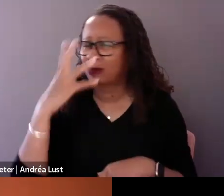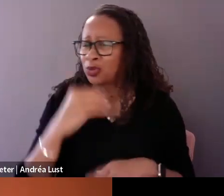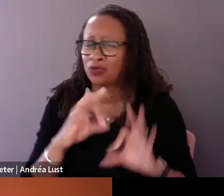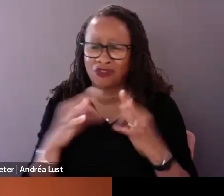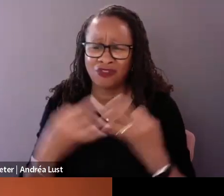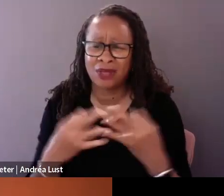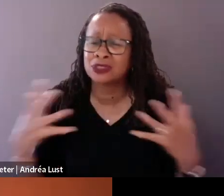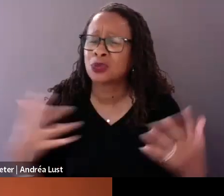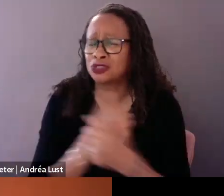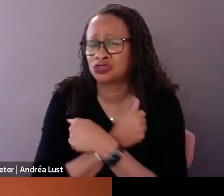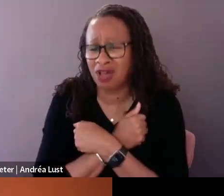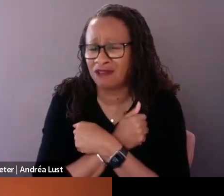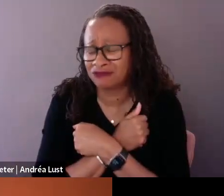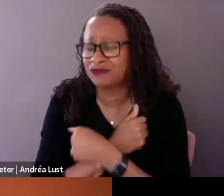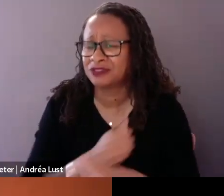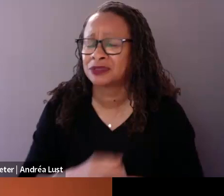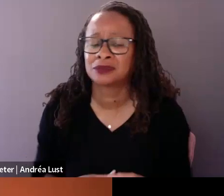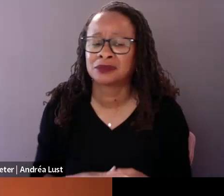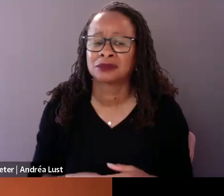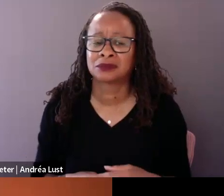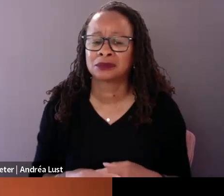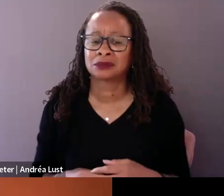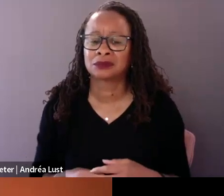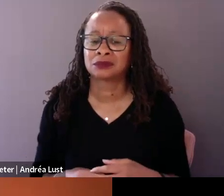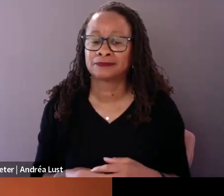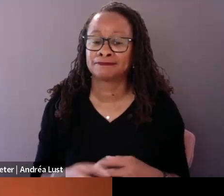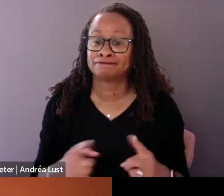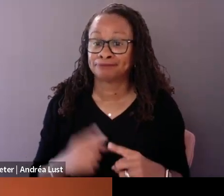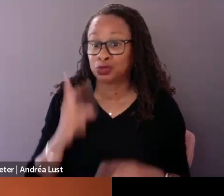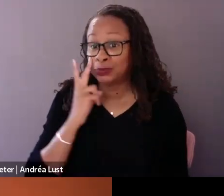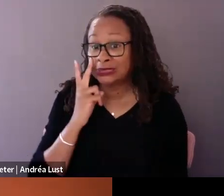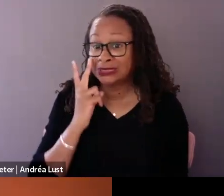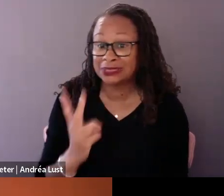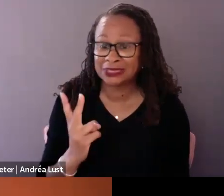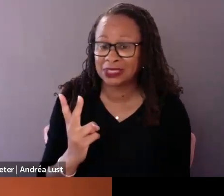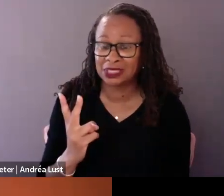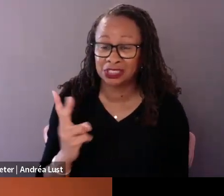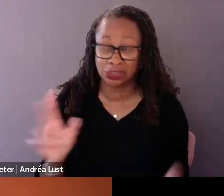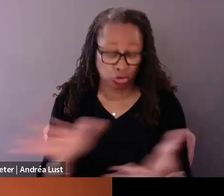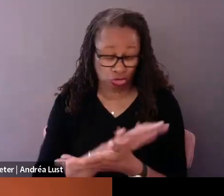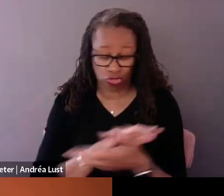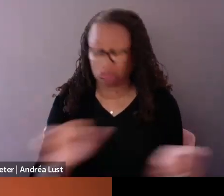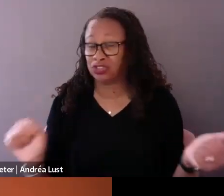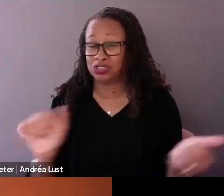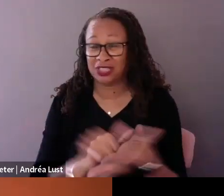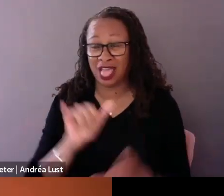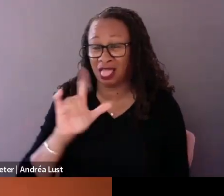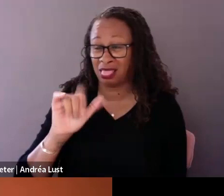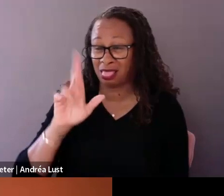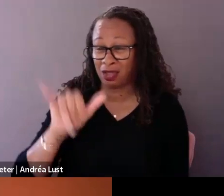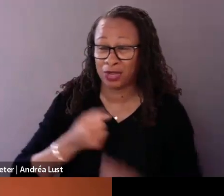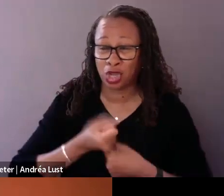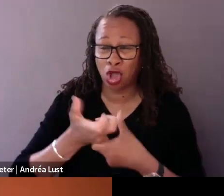much love. And, you know, to see the destruction that Larry caused on